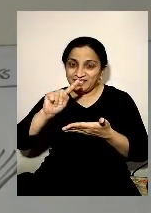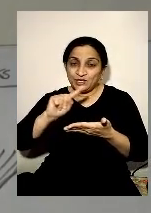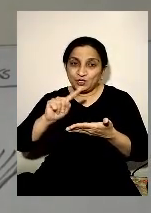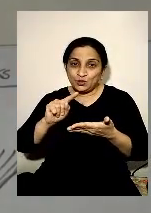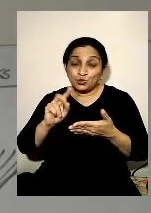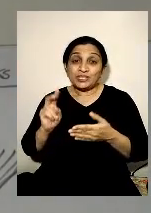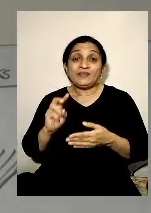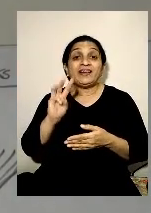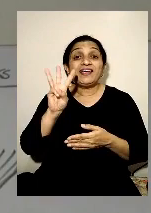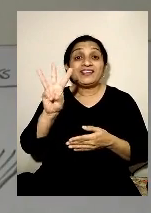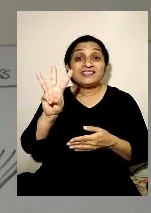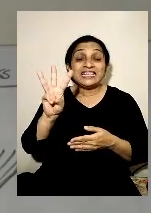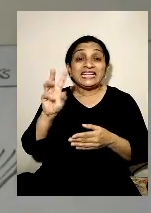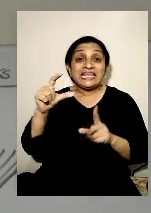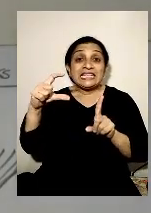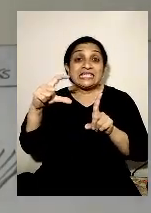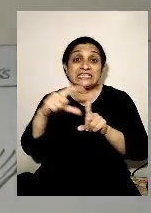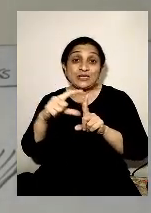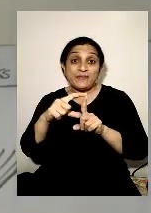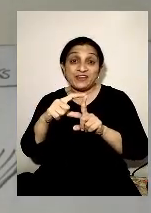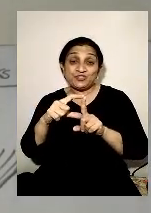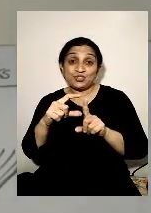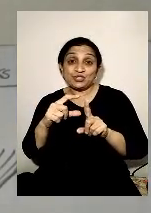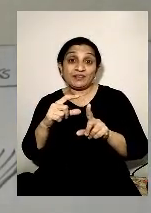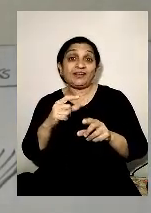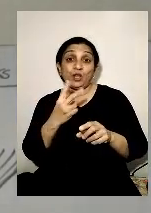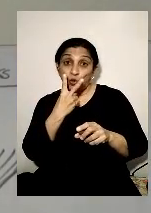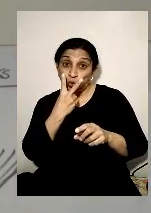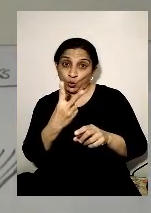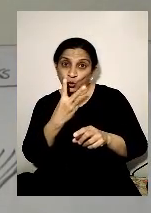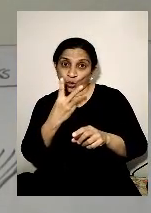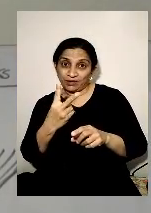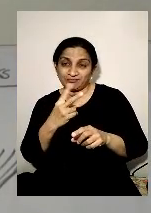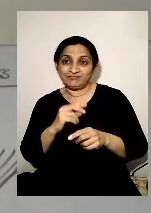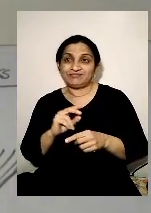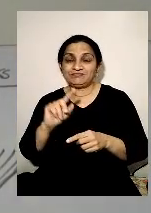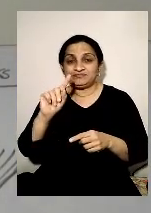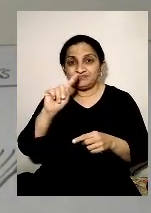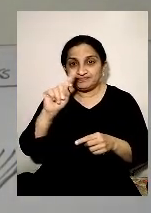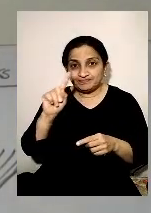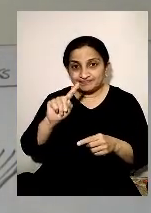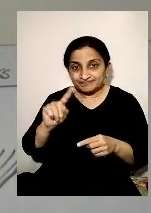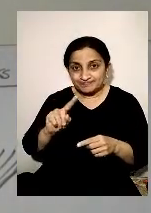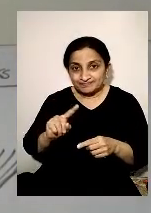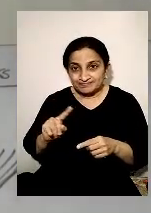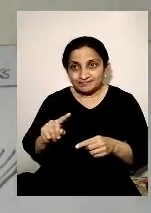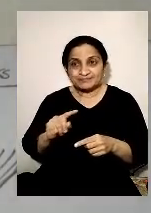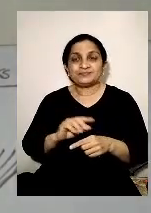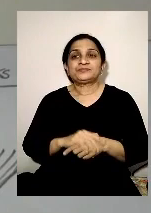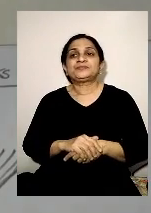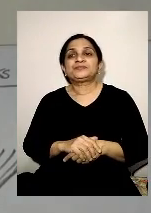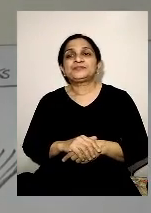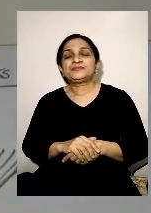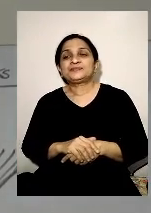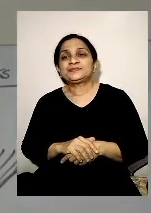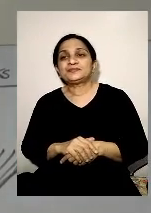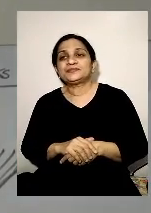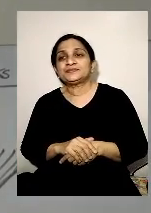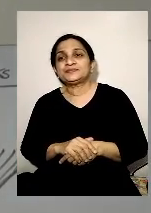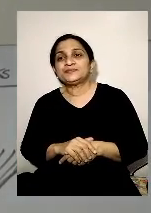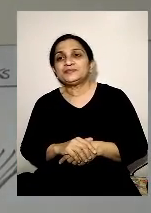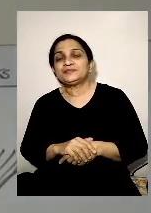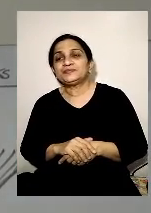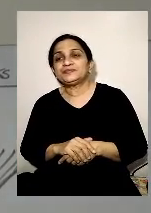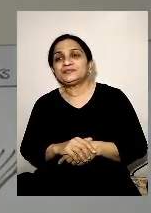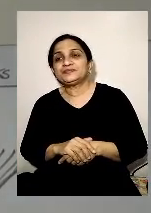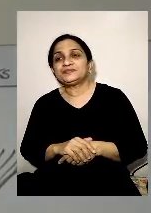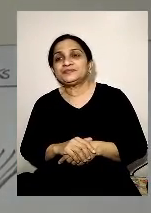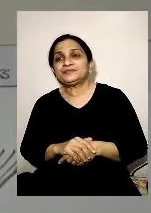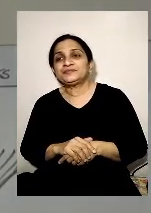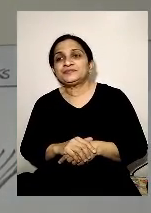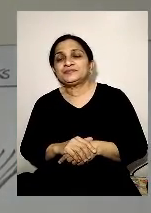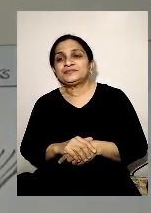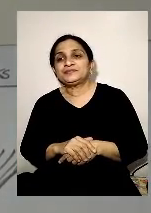this